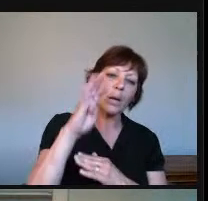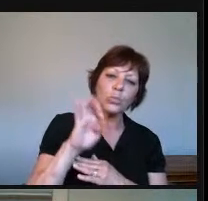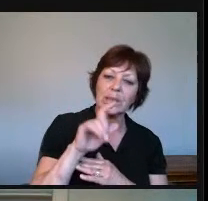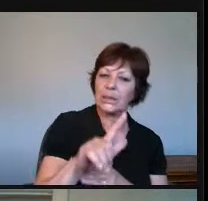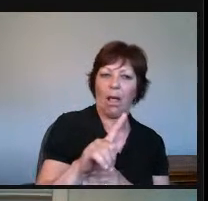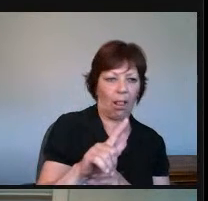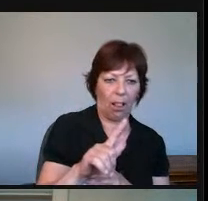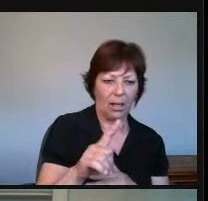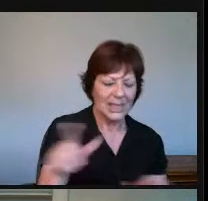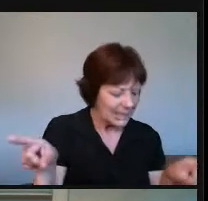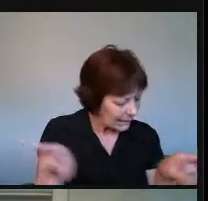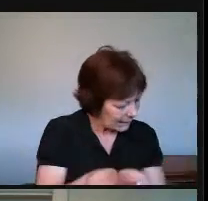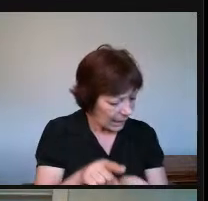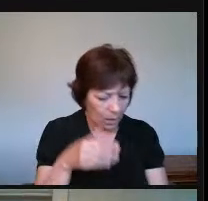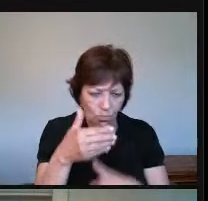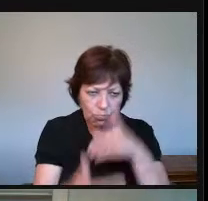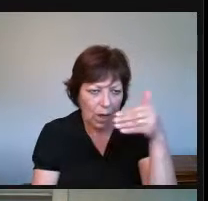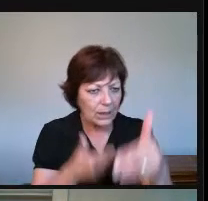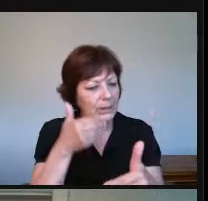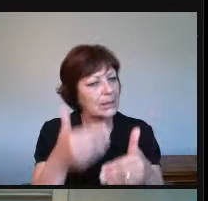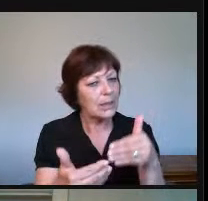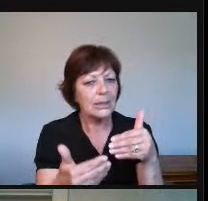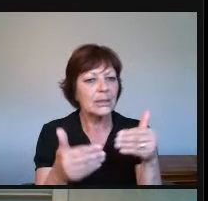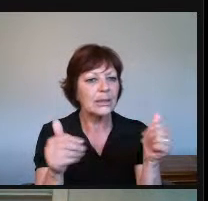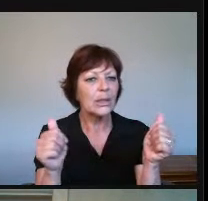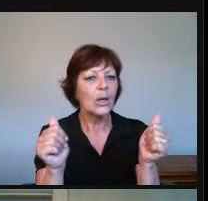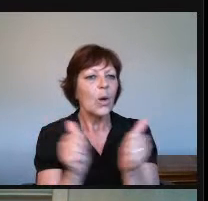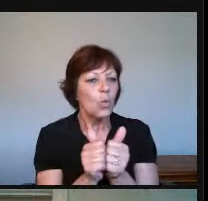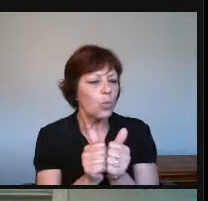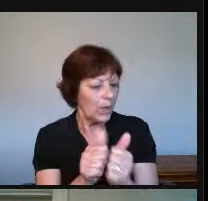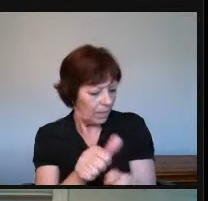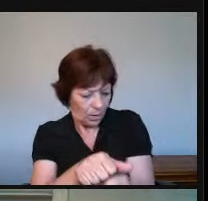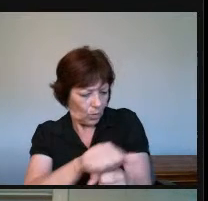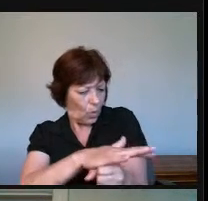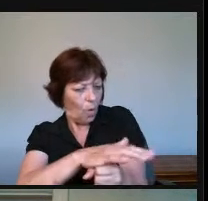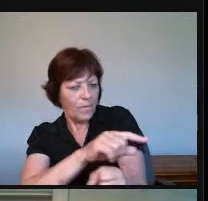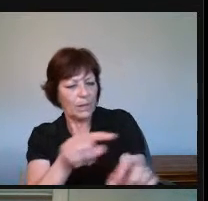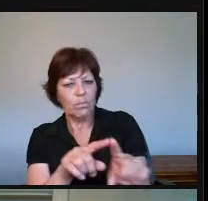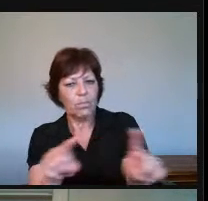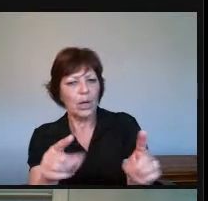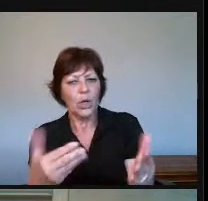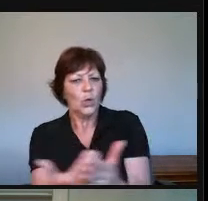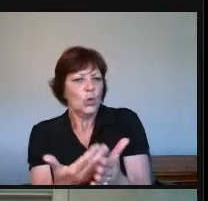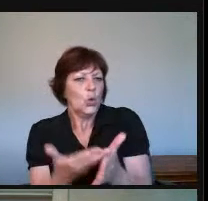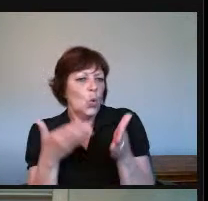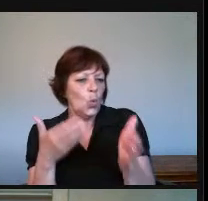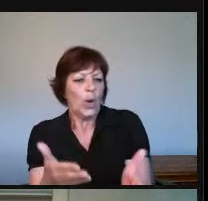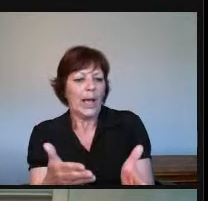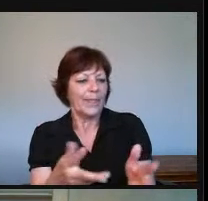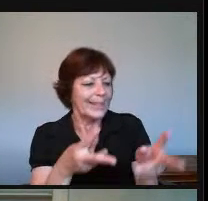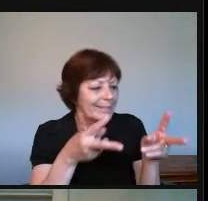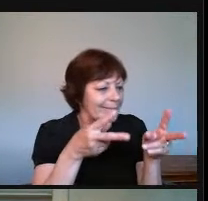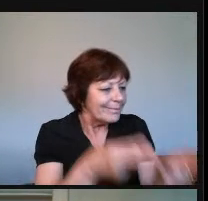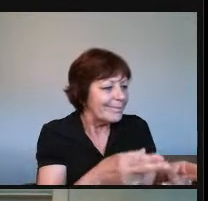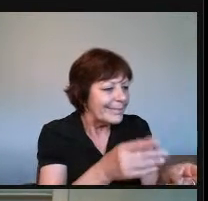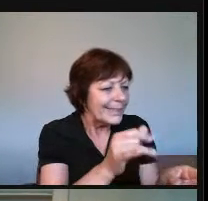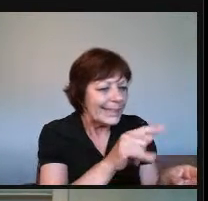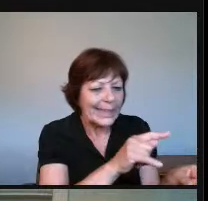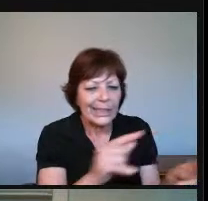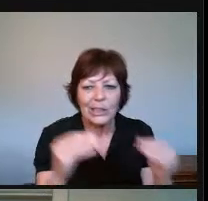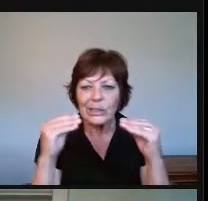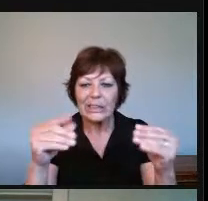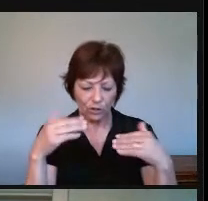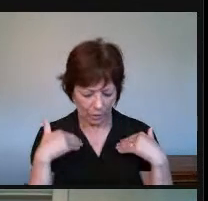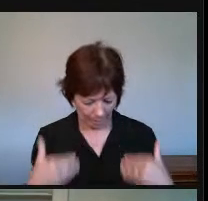same process occurs with the COVID vaccine. It's just a newer, updated method of triggering